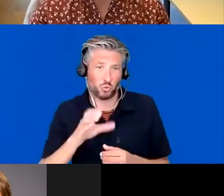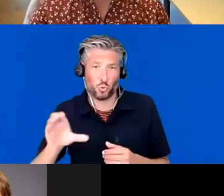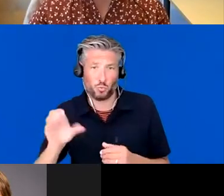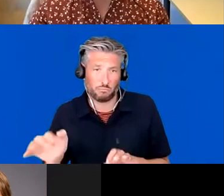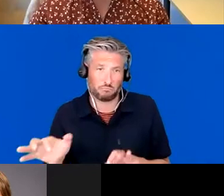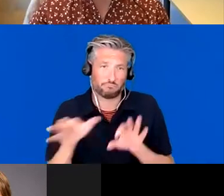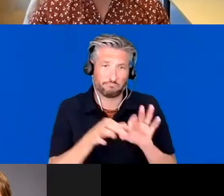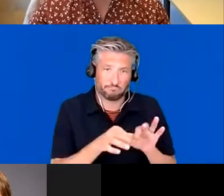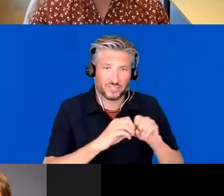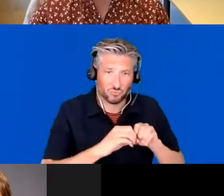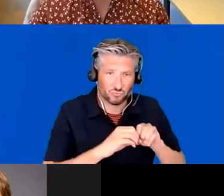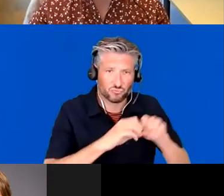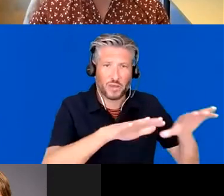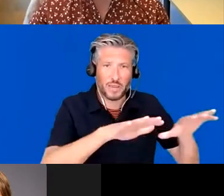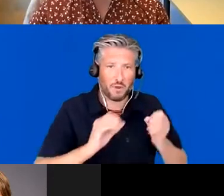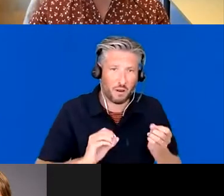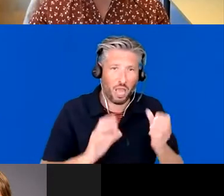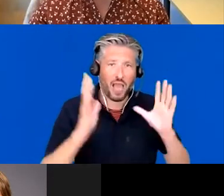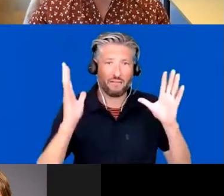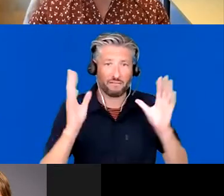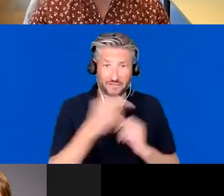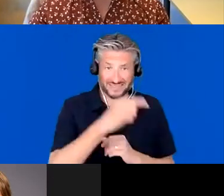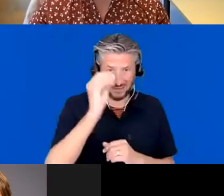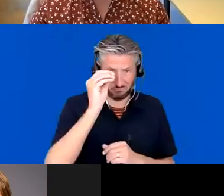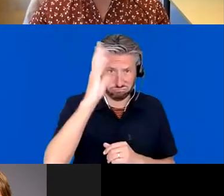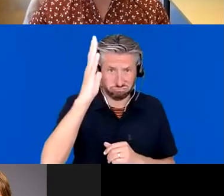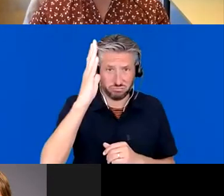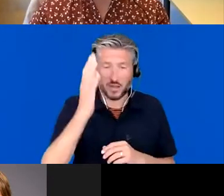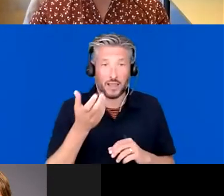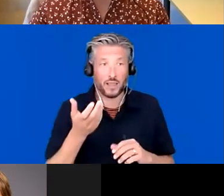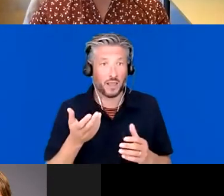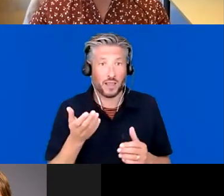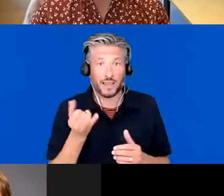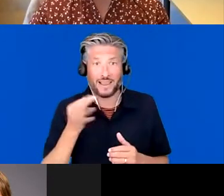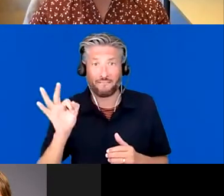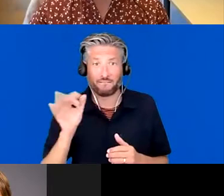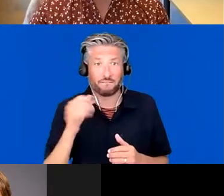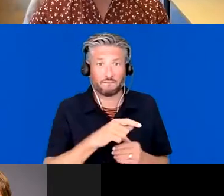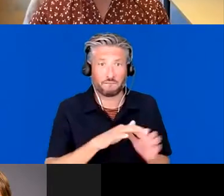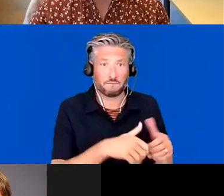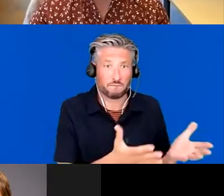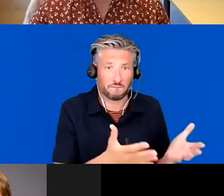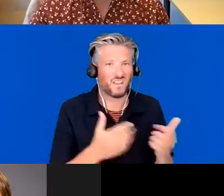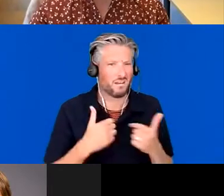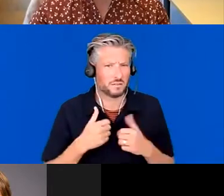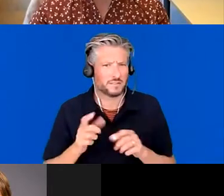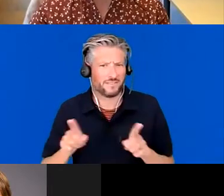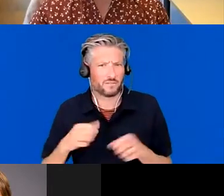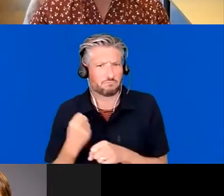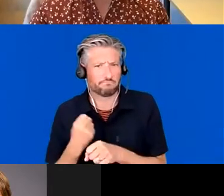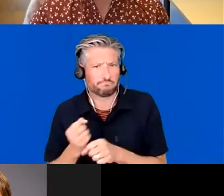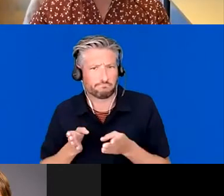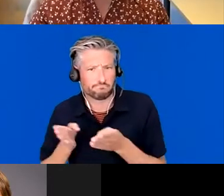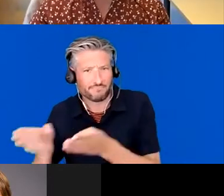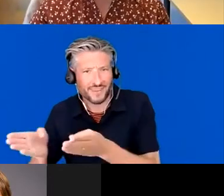mean, without him, we would have done things perhaps differently, but that's just one technical support person. The rest, it was basically